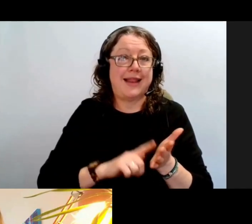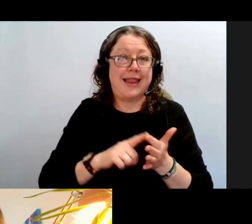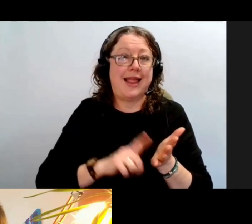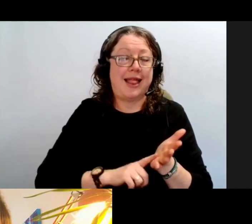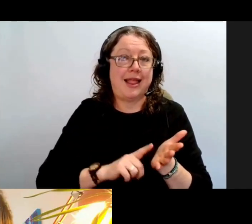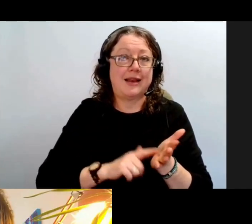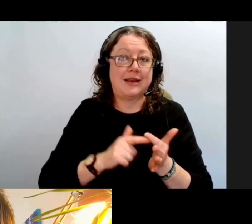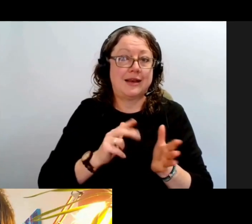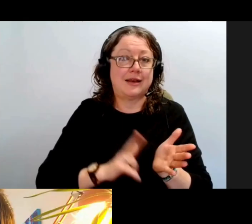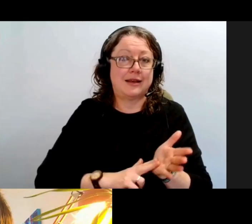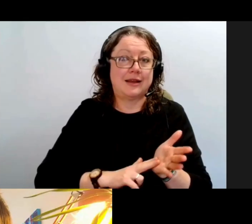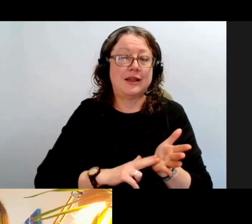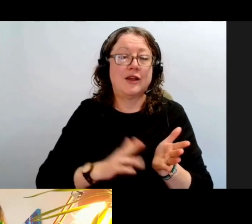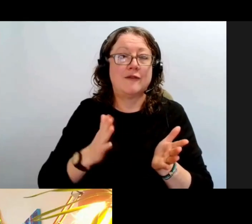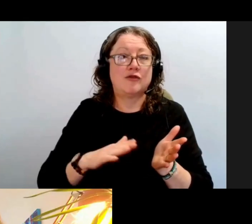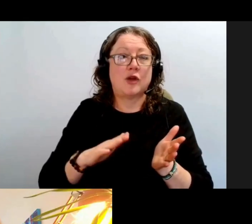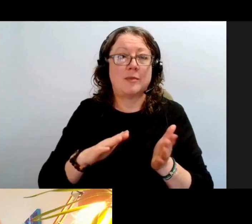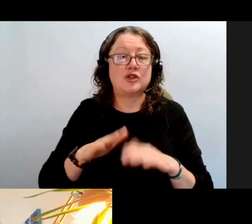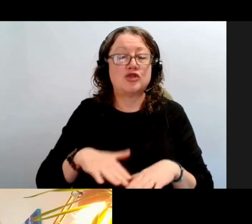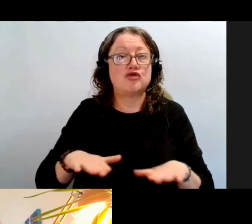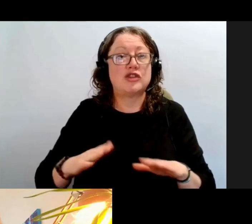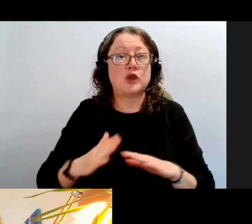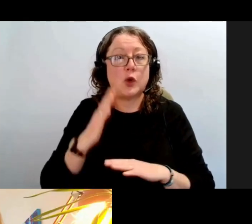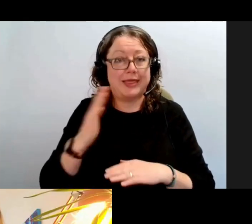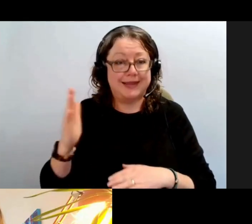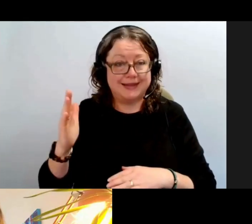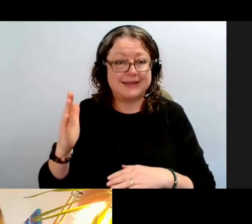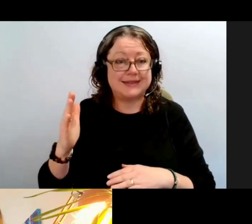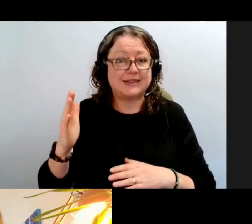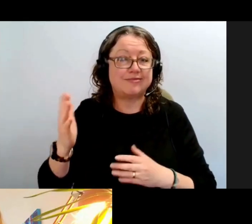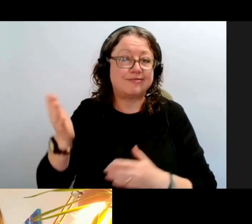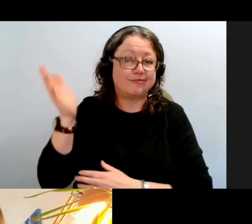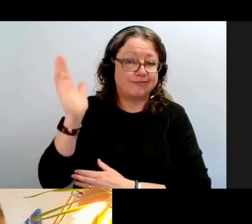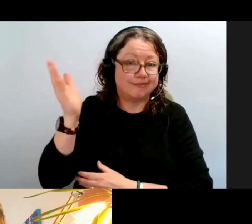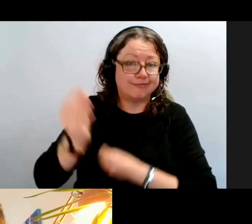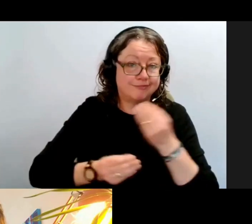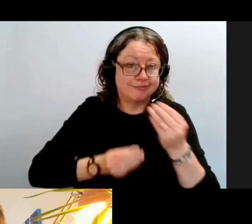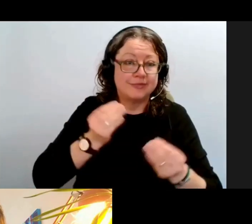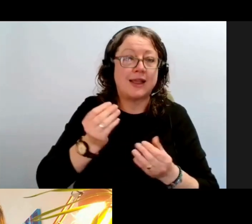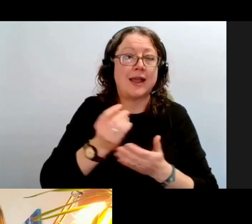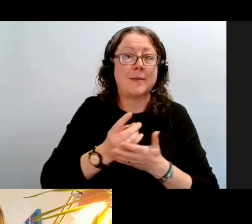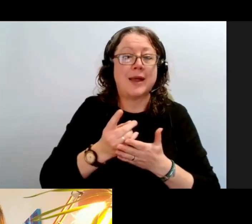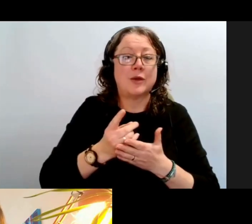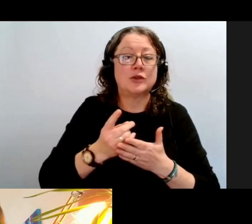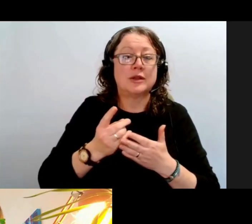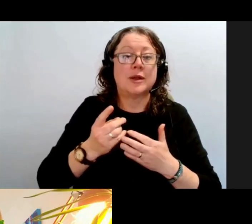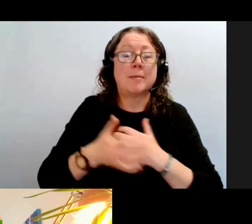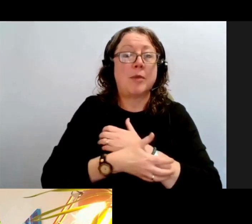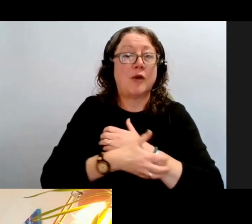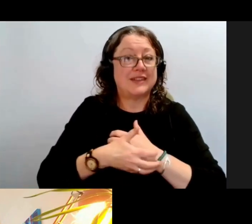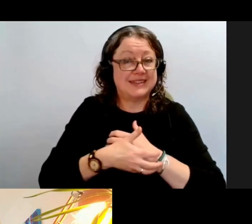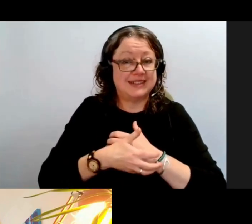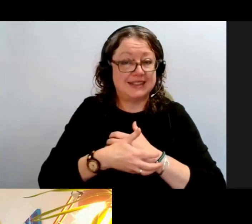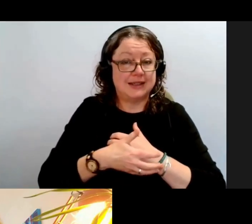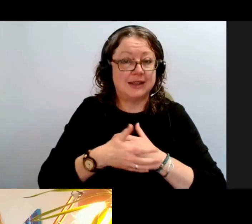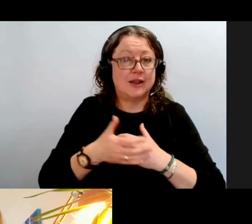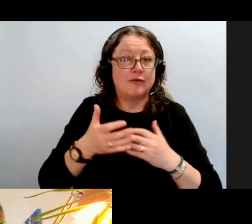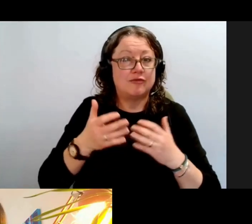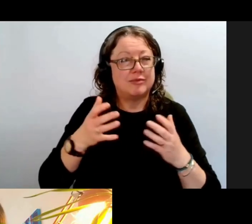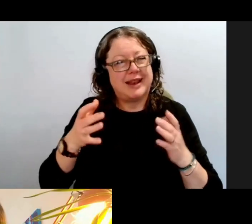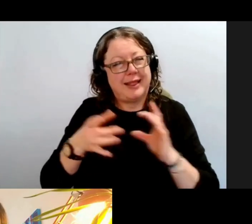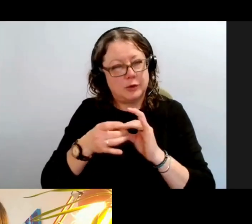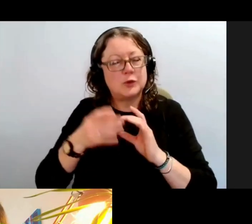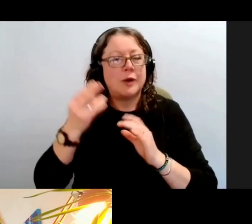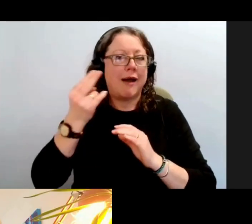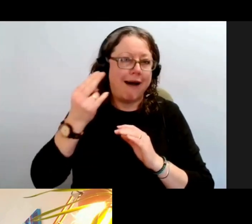specifically about looking at poverty, programming for poverty from an arts and cultural perspective, and have an opportunity to engage